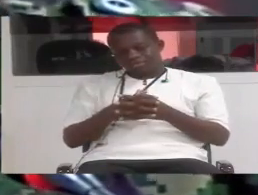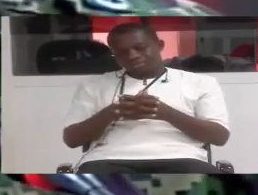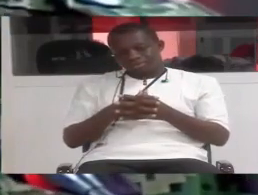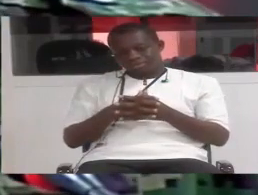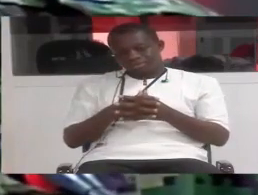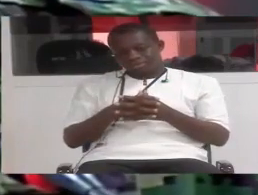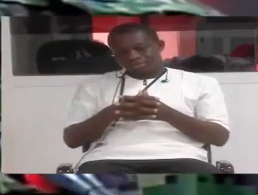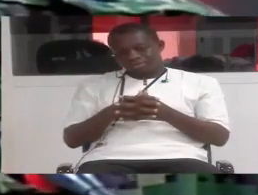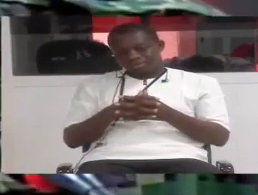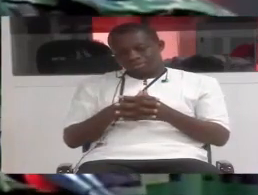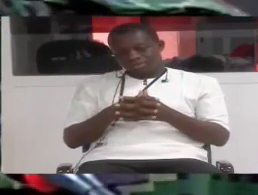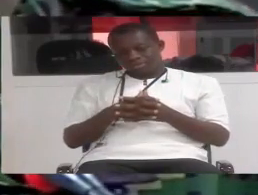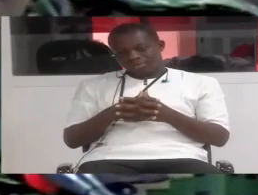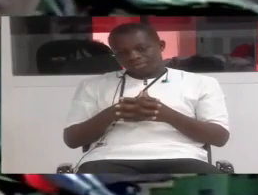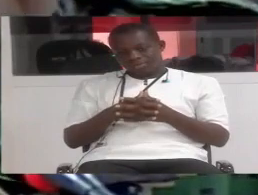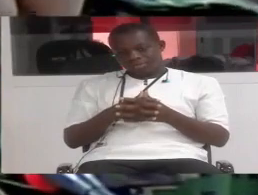pickaxes.